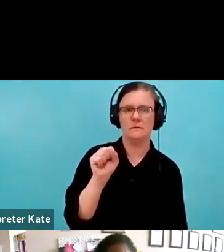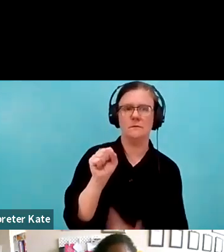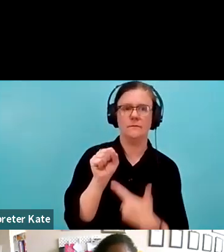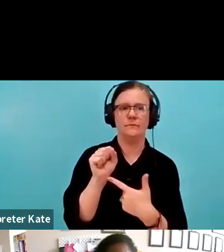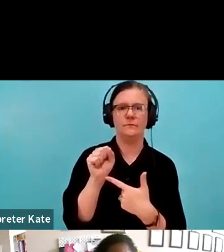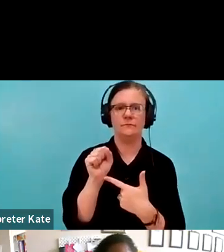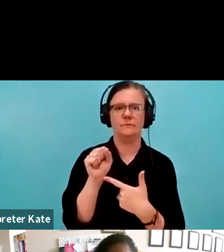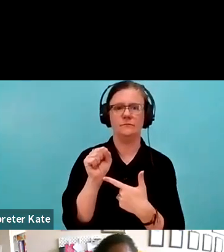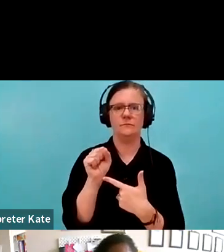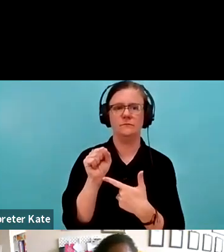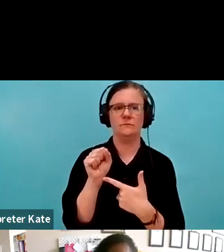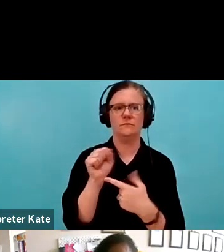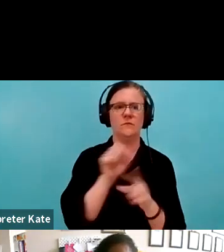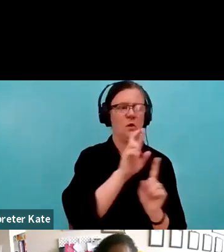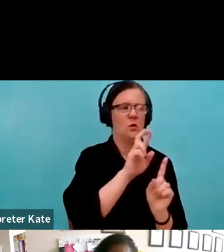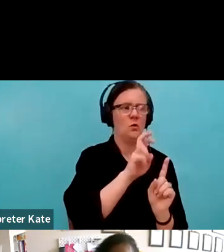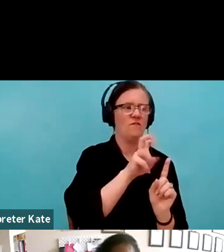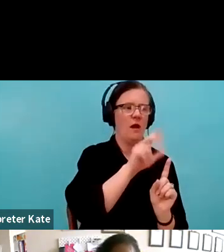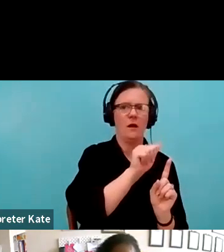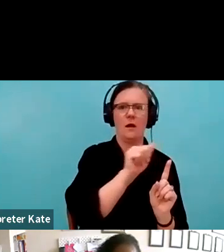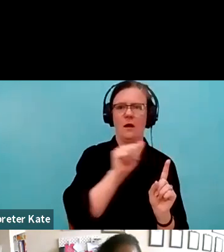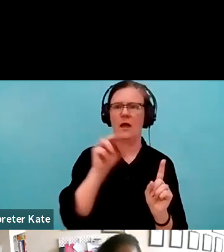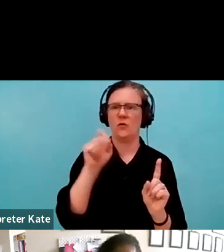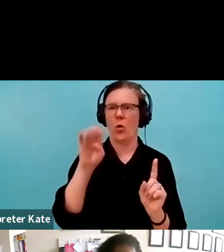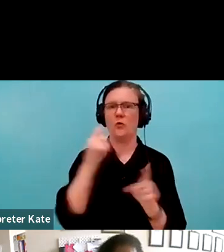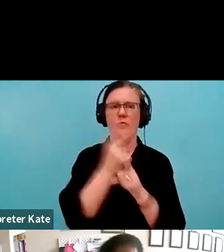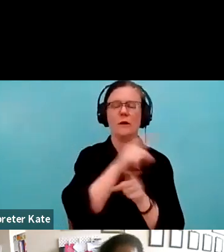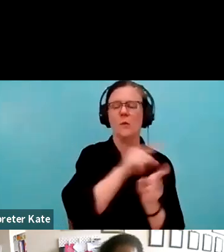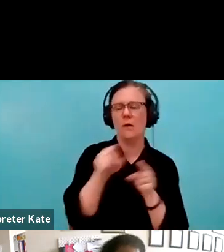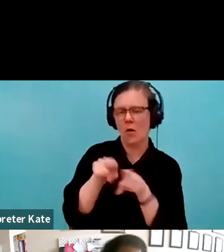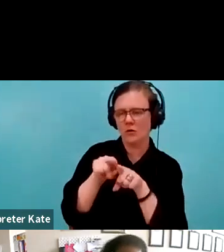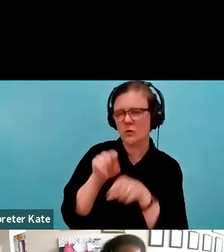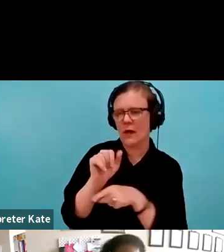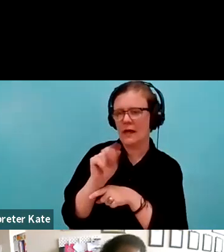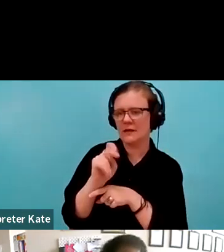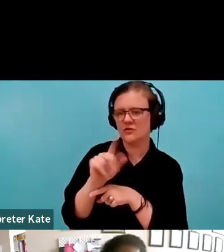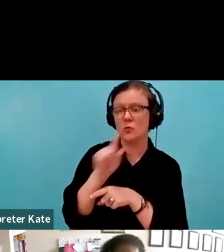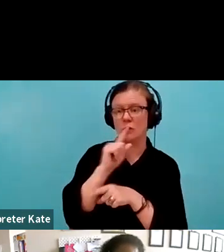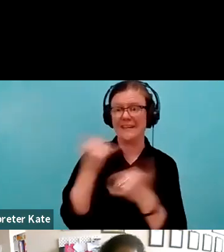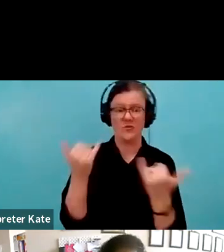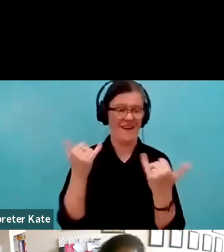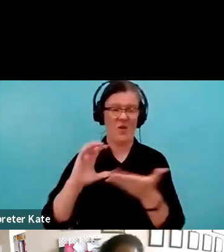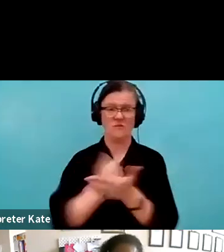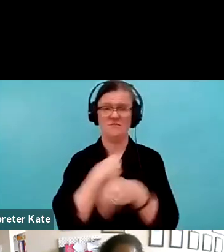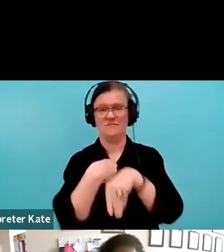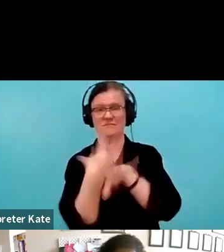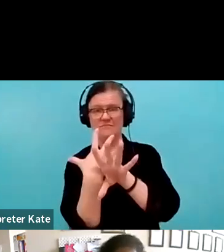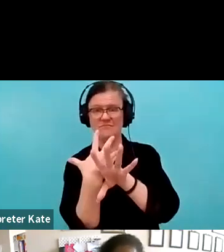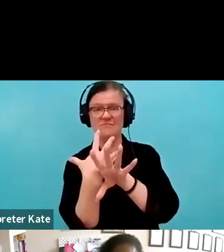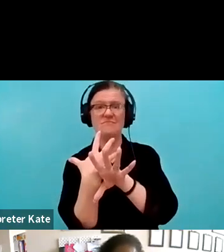Rebecca and Nicole in 1 second, but Andraéa, I think the virtual nature of the Crip